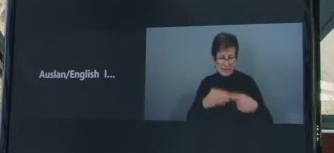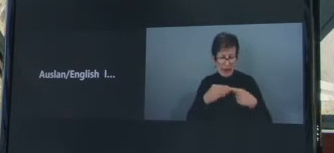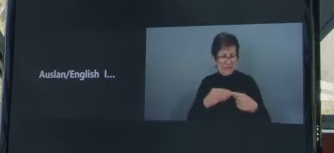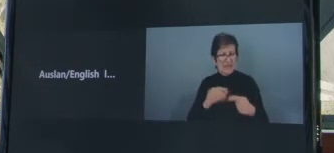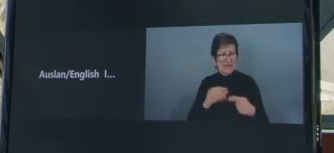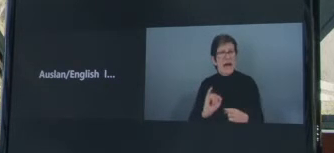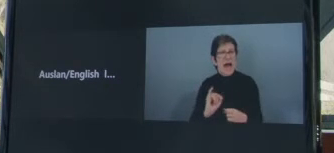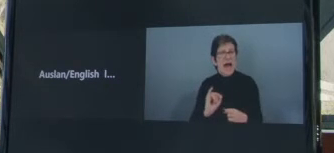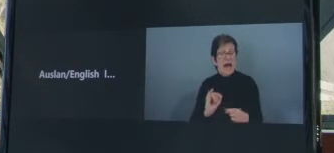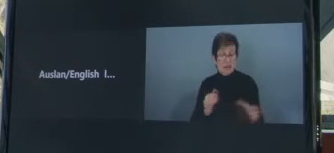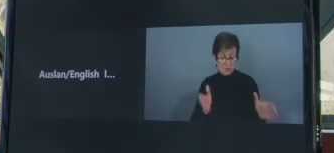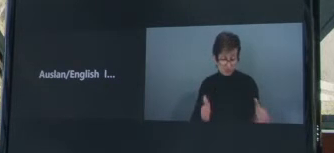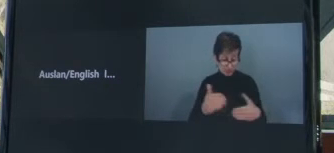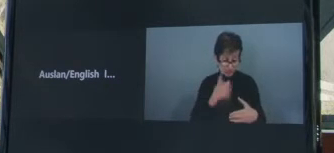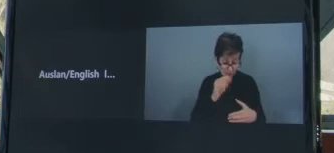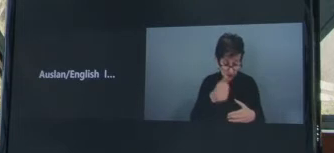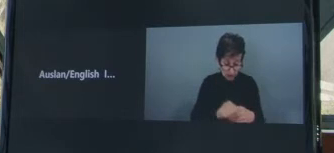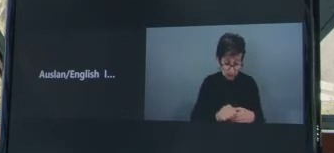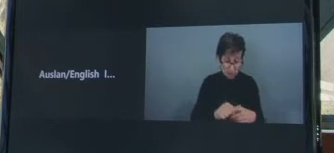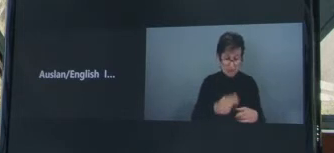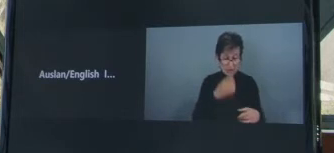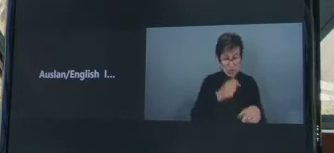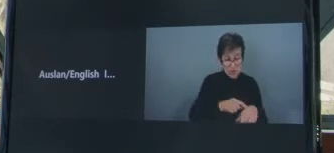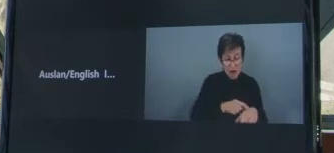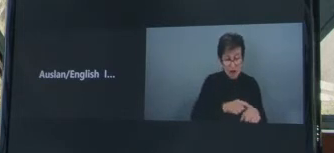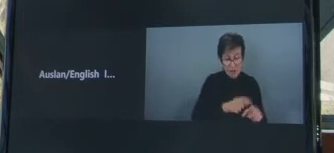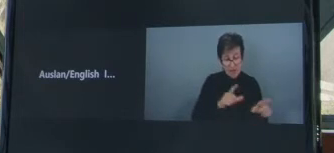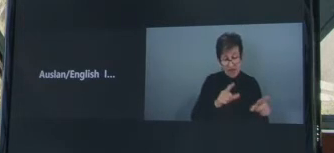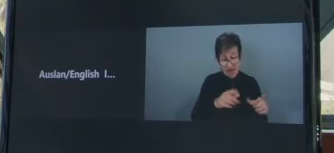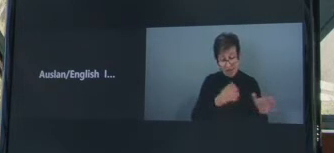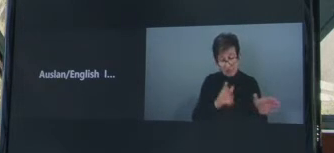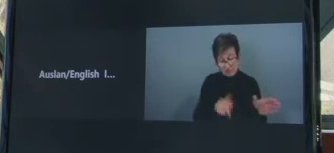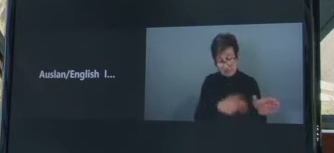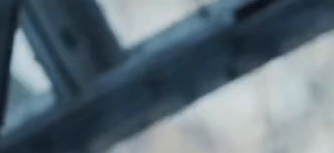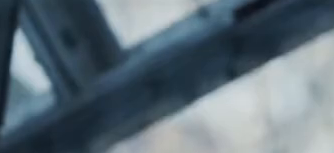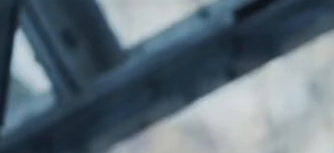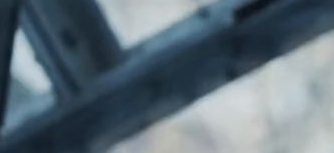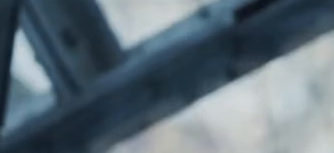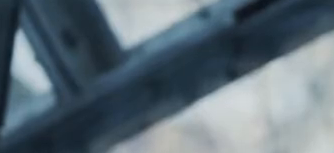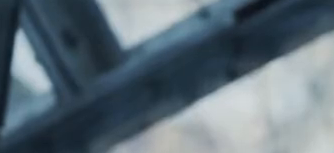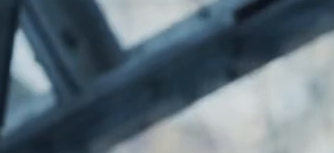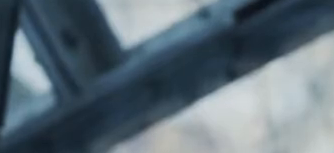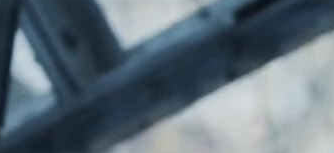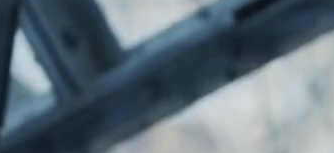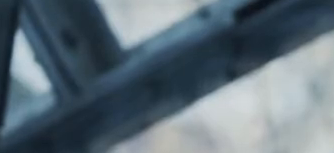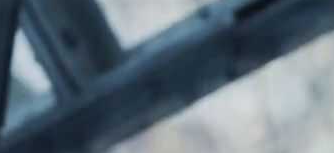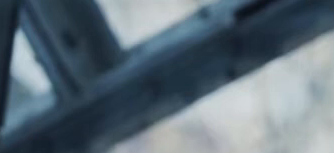couple of different iterations, you can melt it down, and it can be used again for another designer's grow